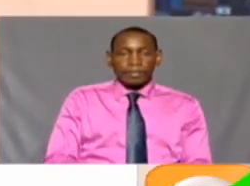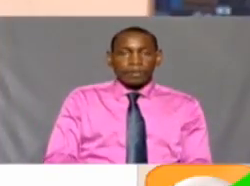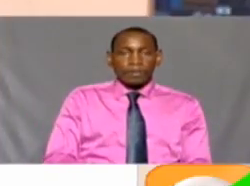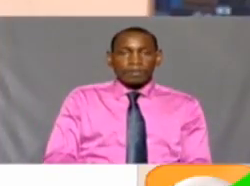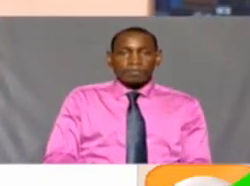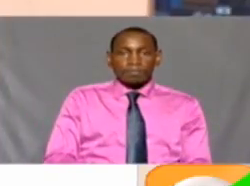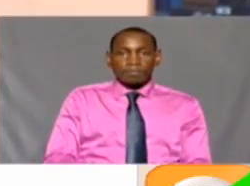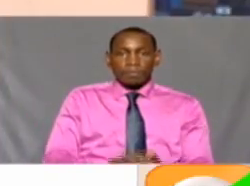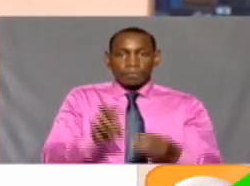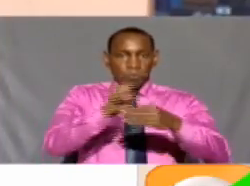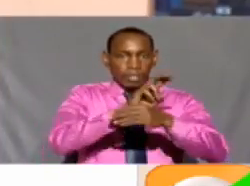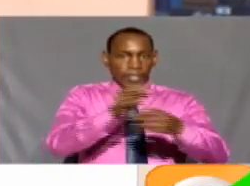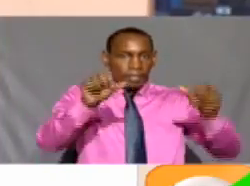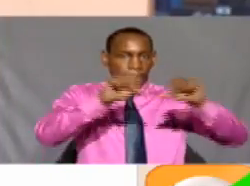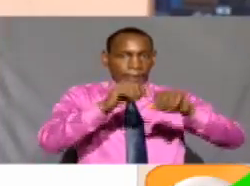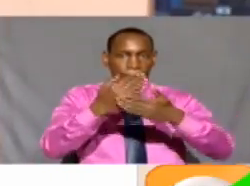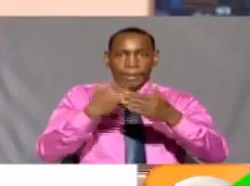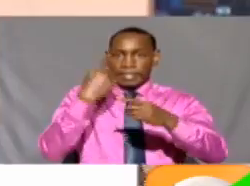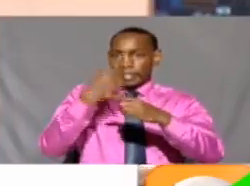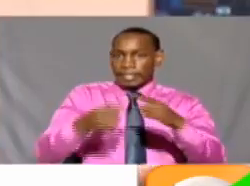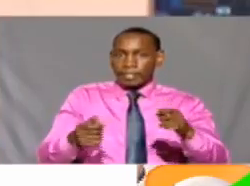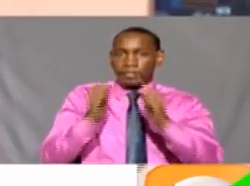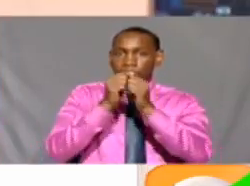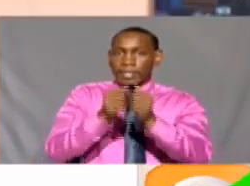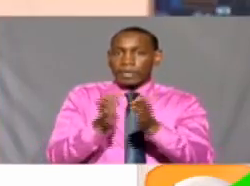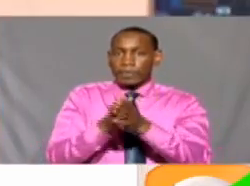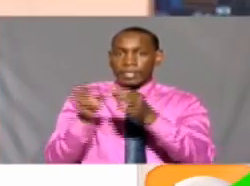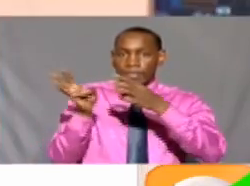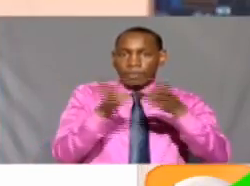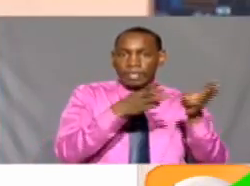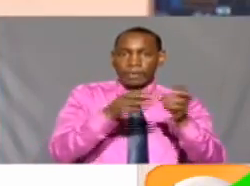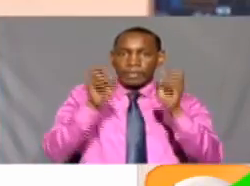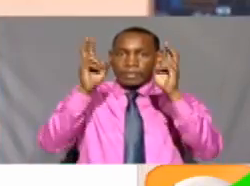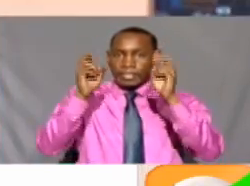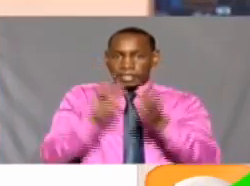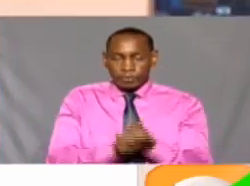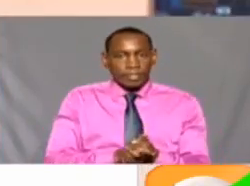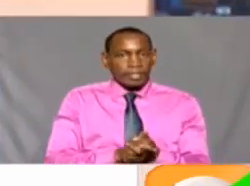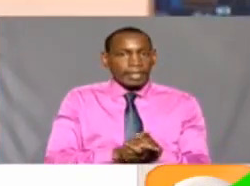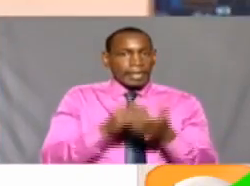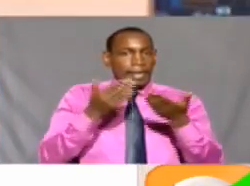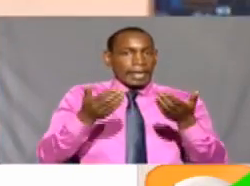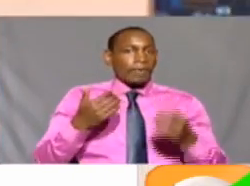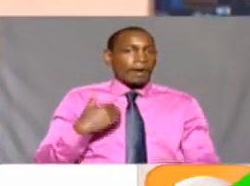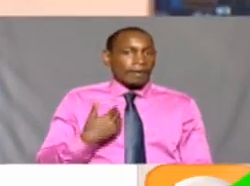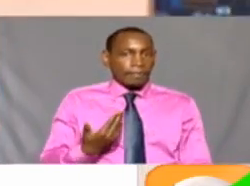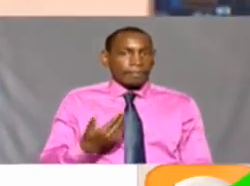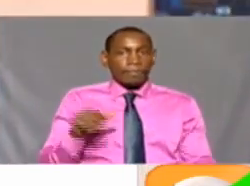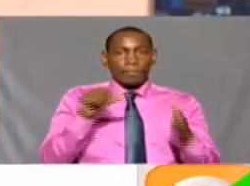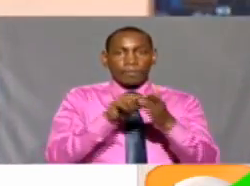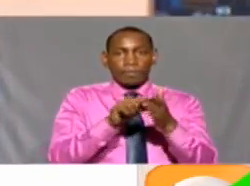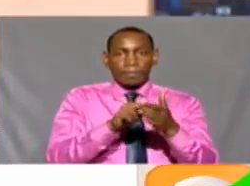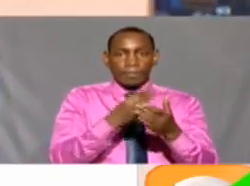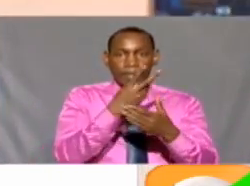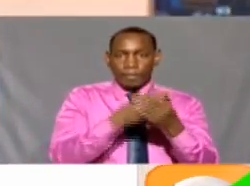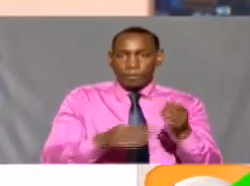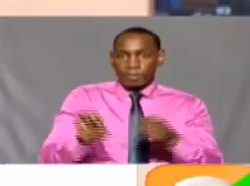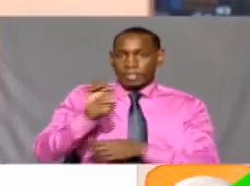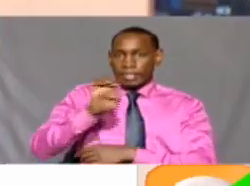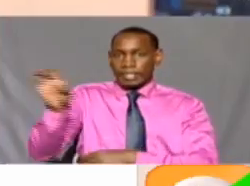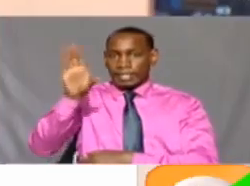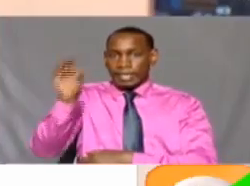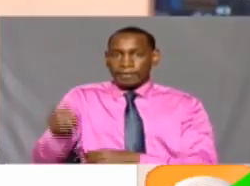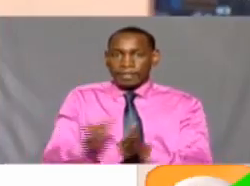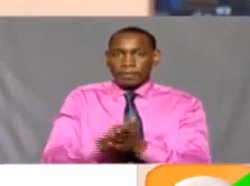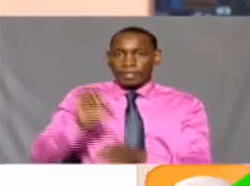monitoring last year, and then coupled with the climate issues like the two cyclones we had, we are now having problems both in East Africa